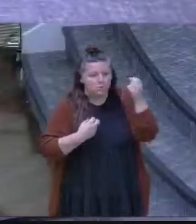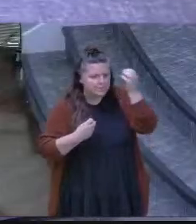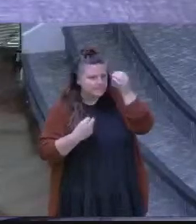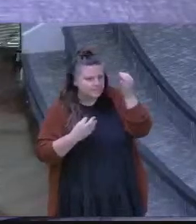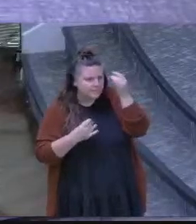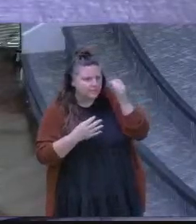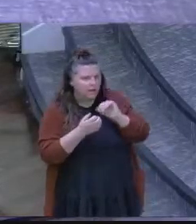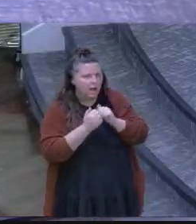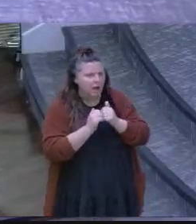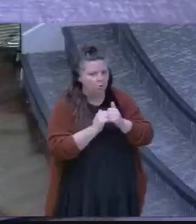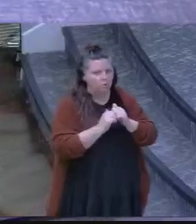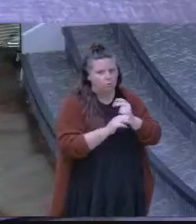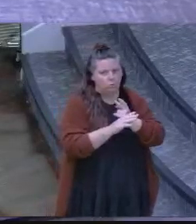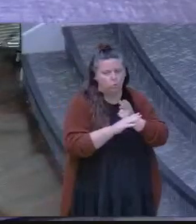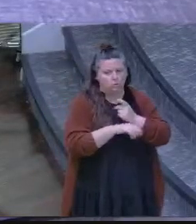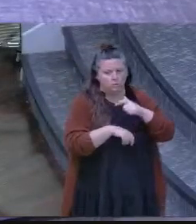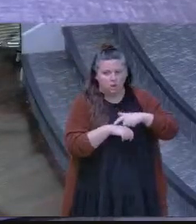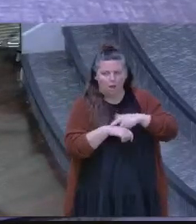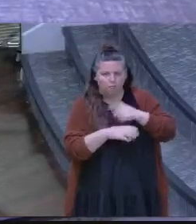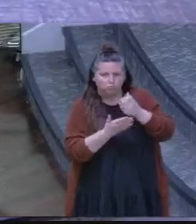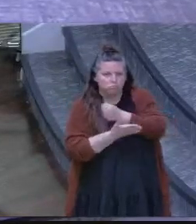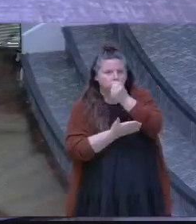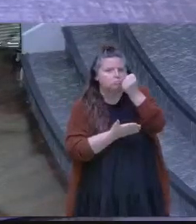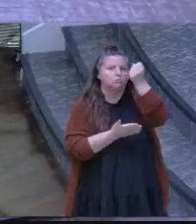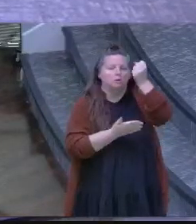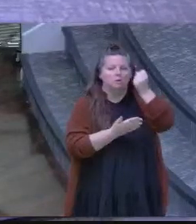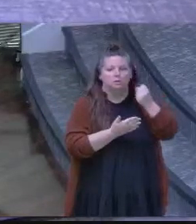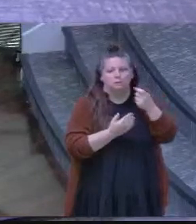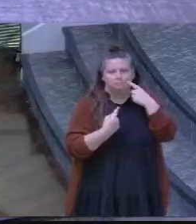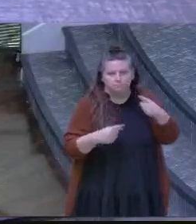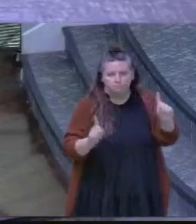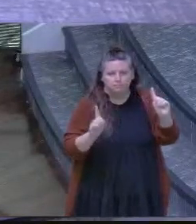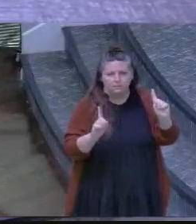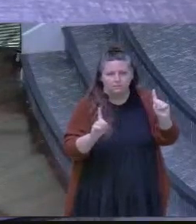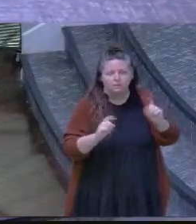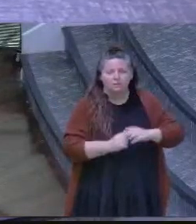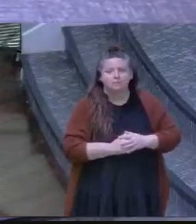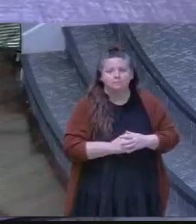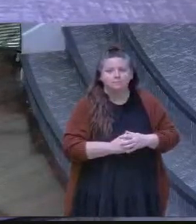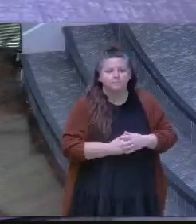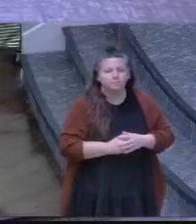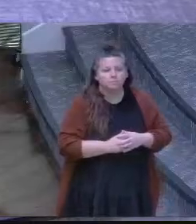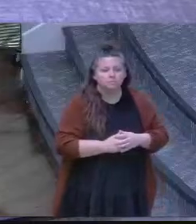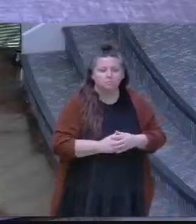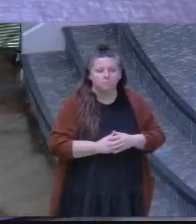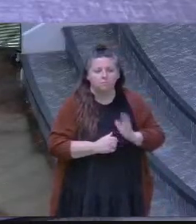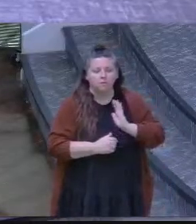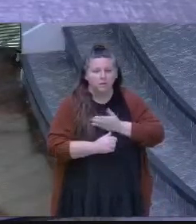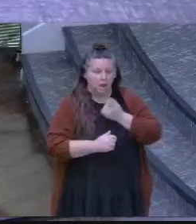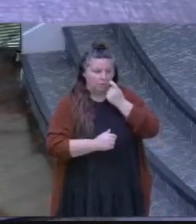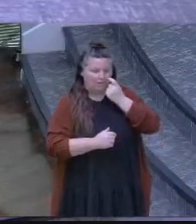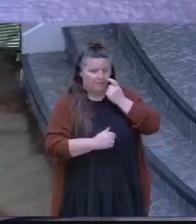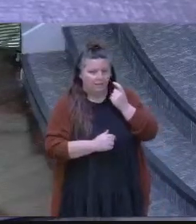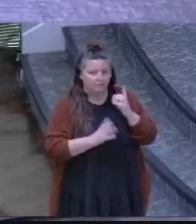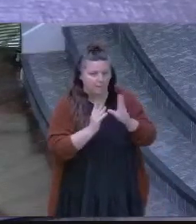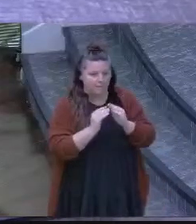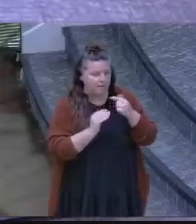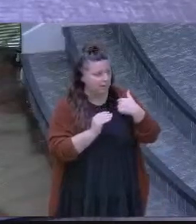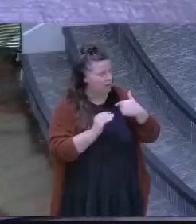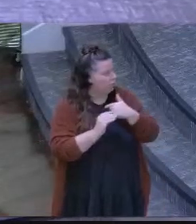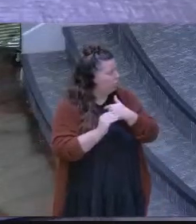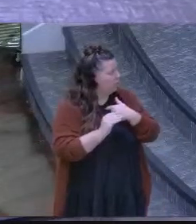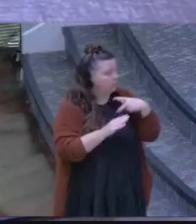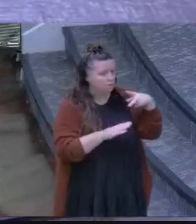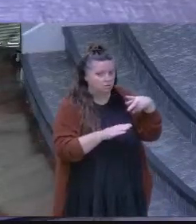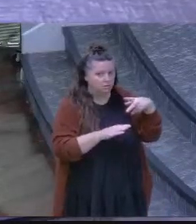productive way that the board will find useful. In our last meeting, I think we kind of cut the policy